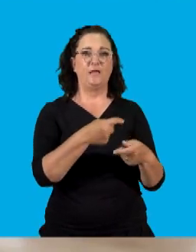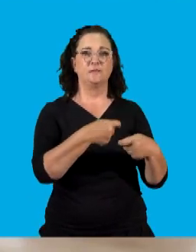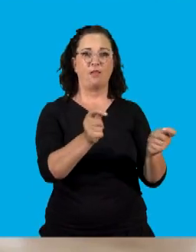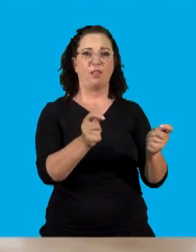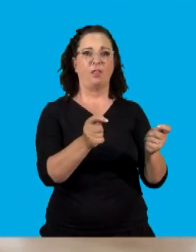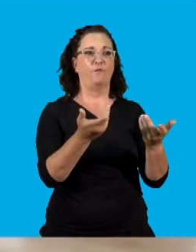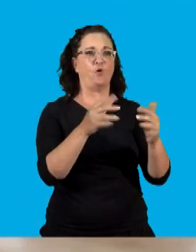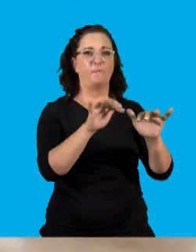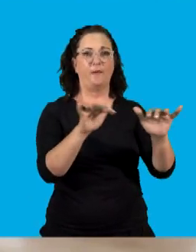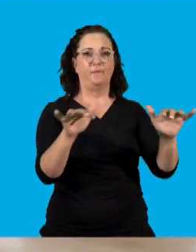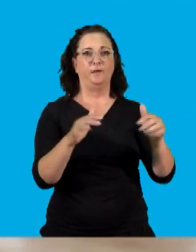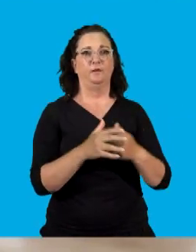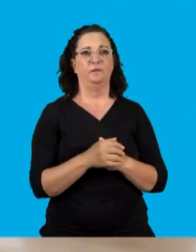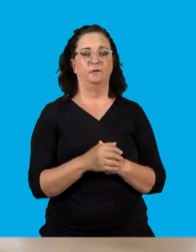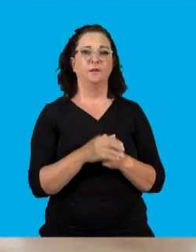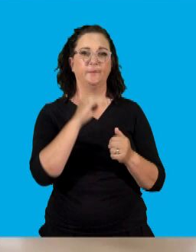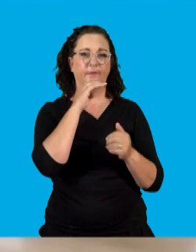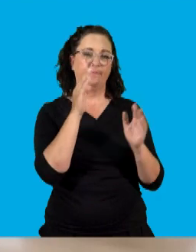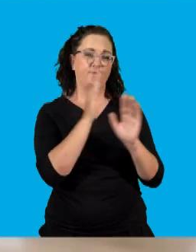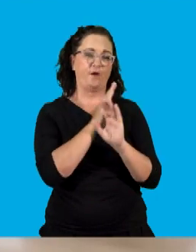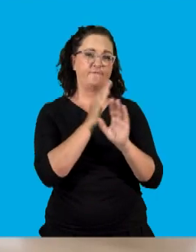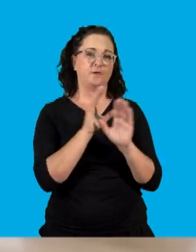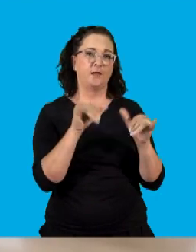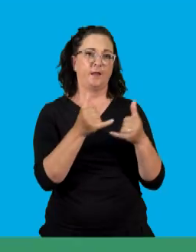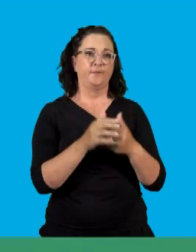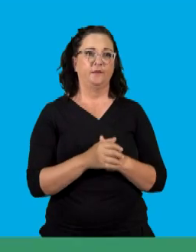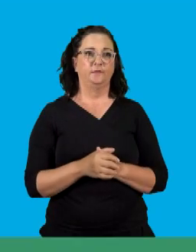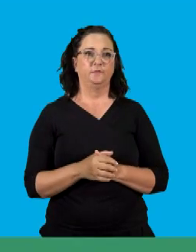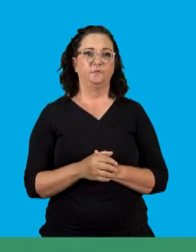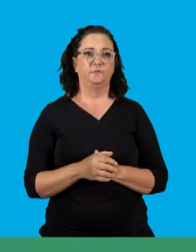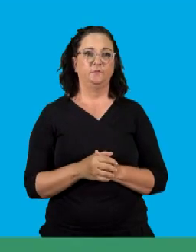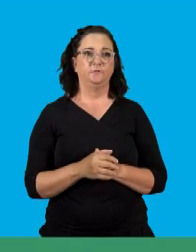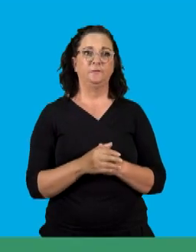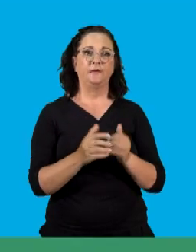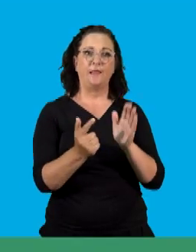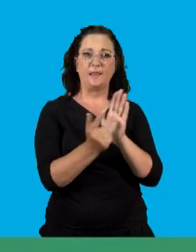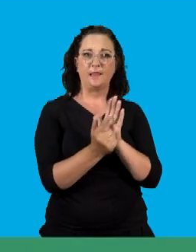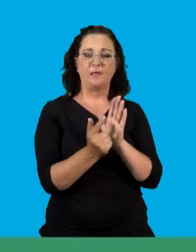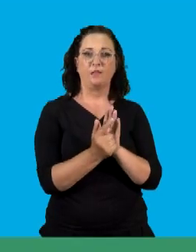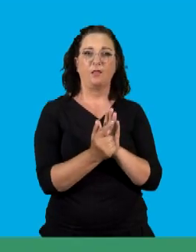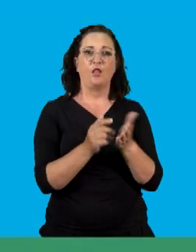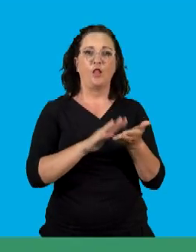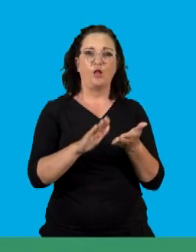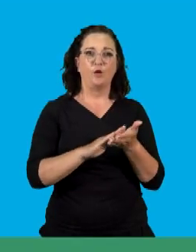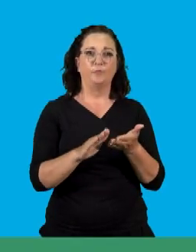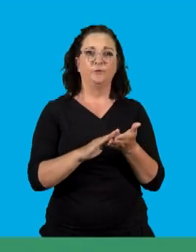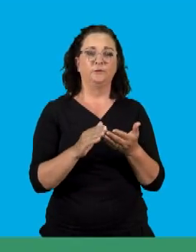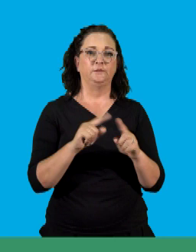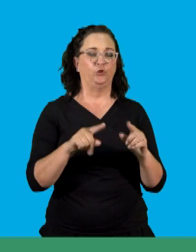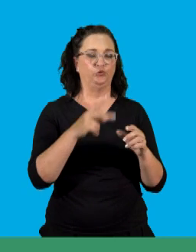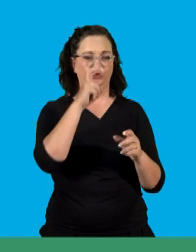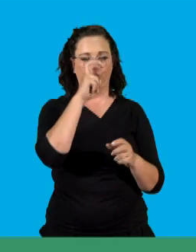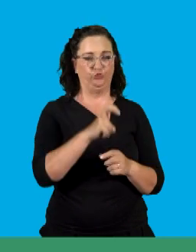shares to the public. So that is a private company. It is a legal entity and its operations are